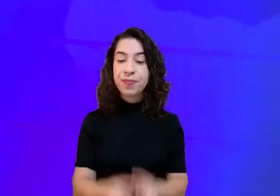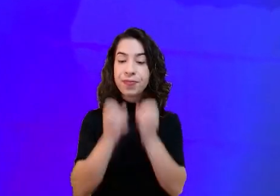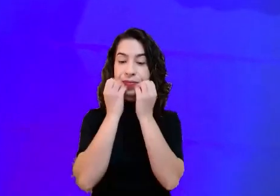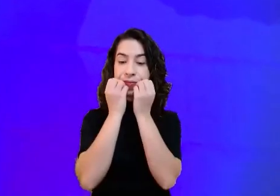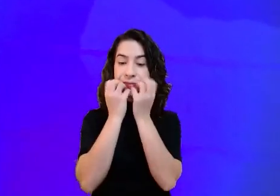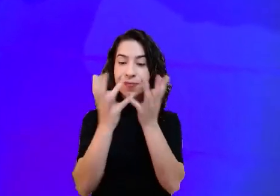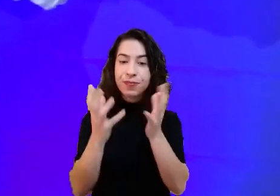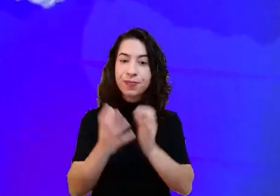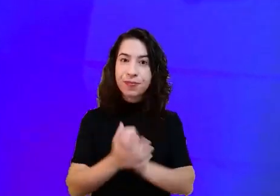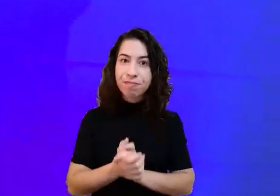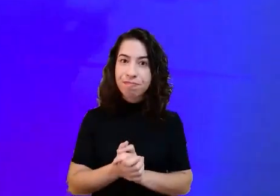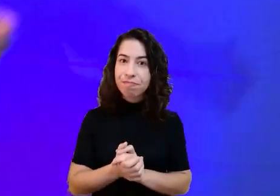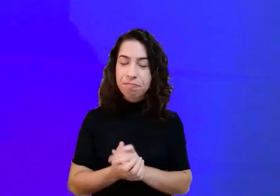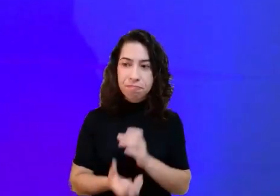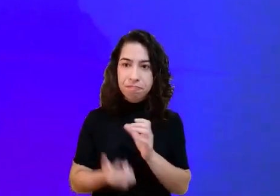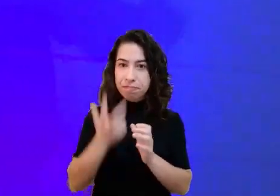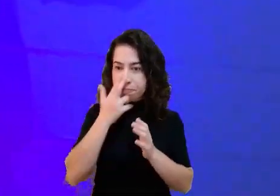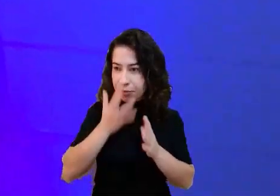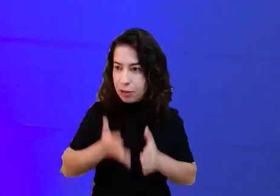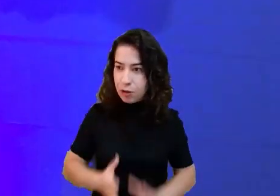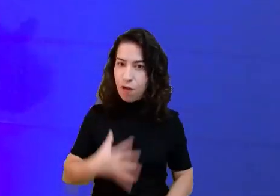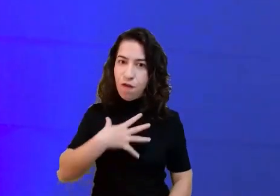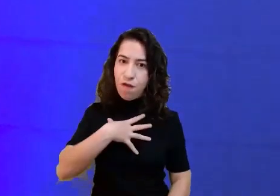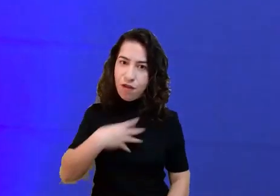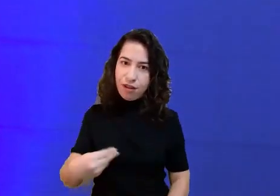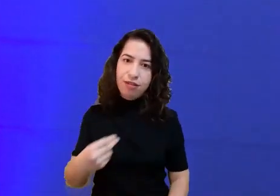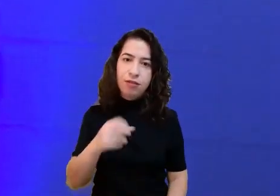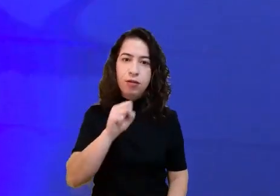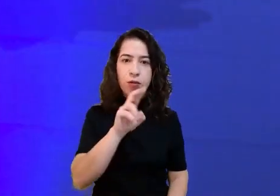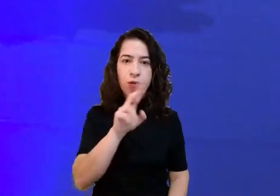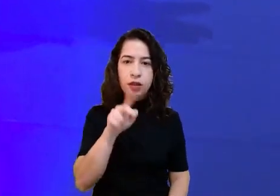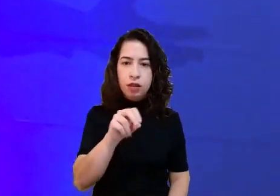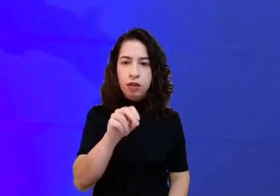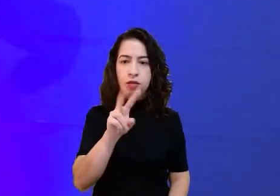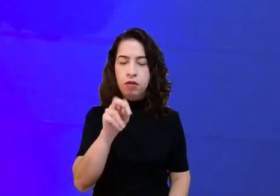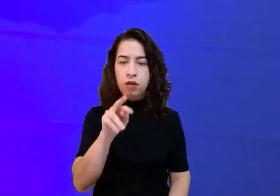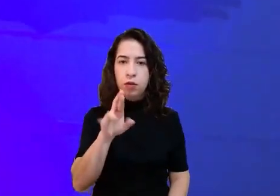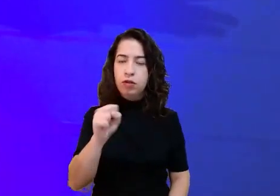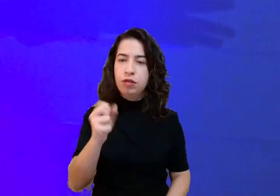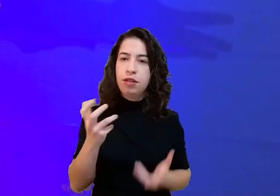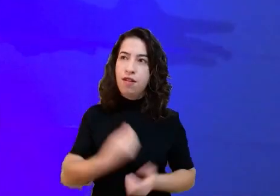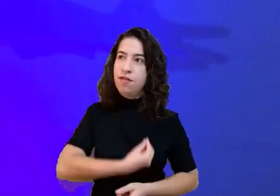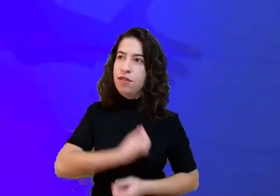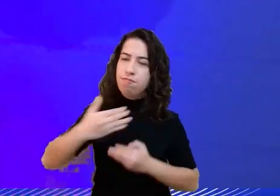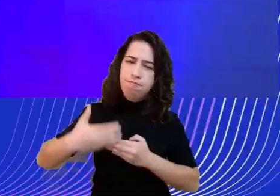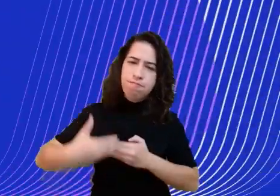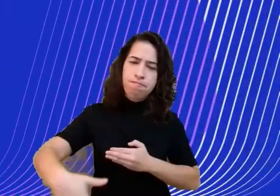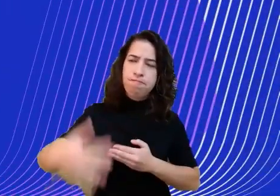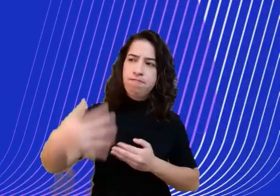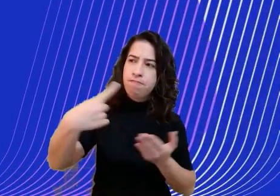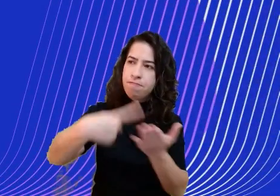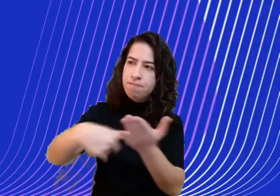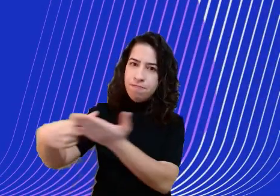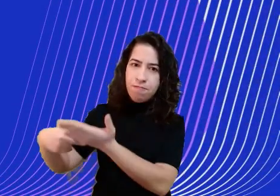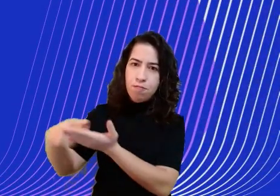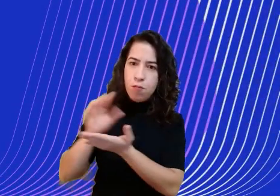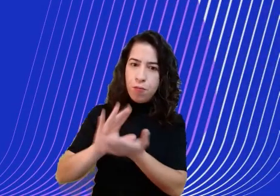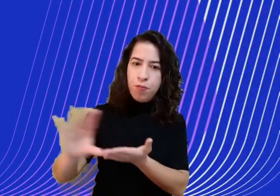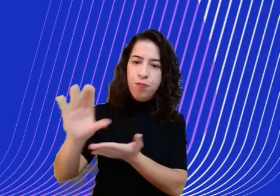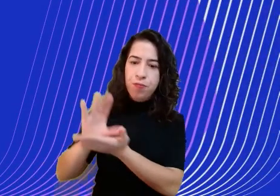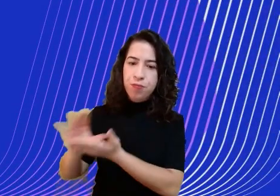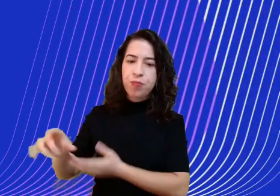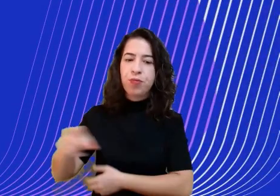So, our child has been born, Suzano Ventures, and I wish it a long life with a lot of partnership